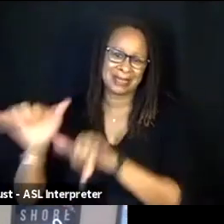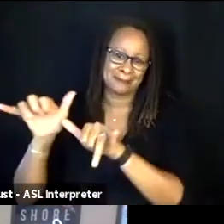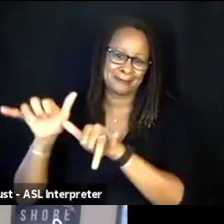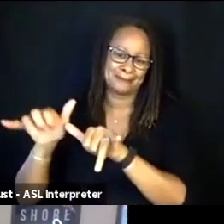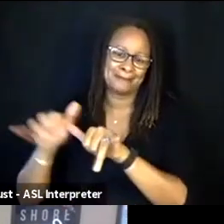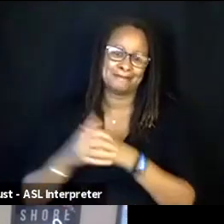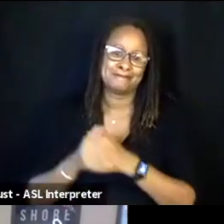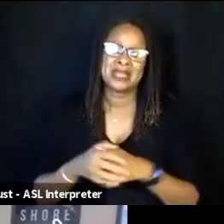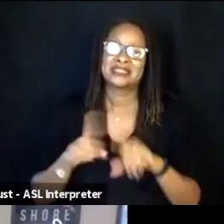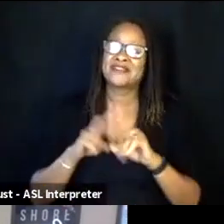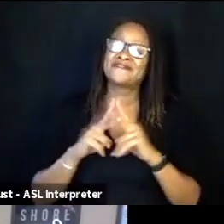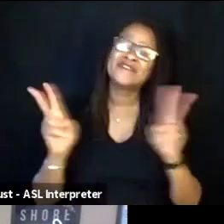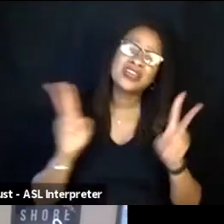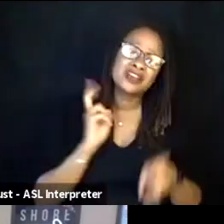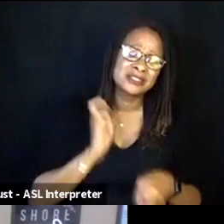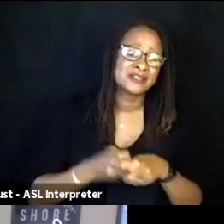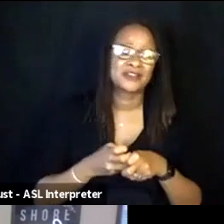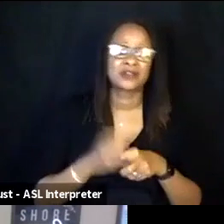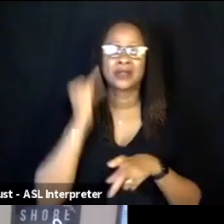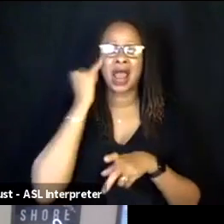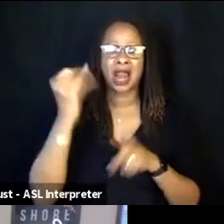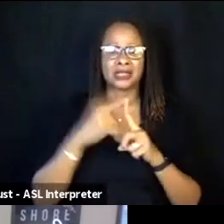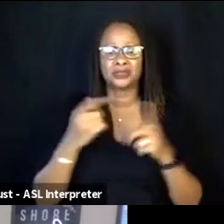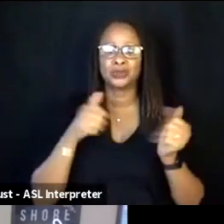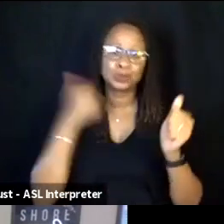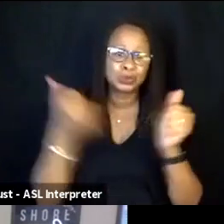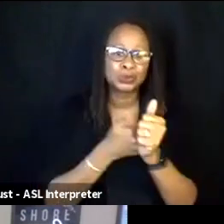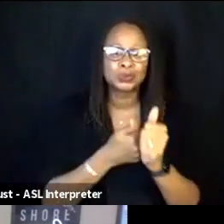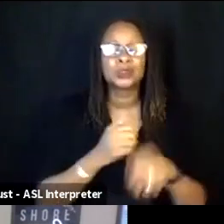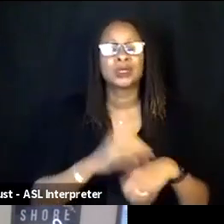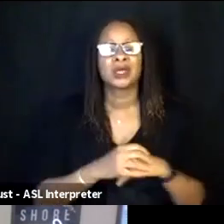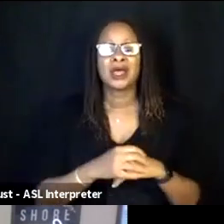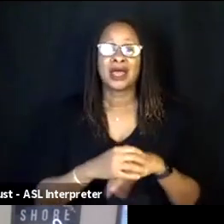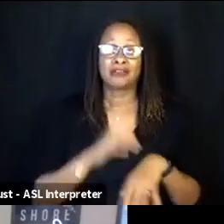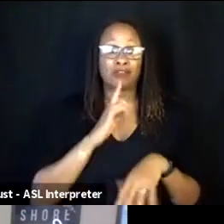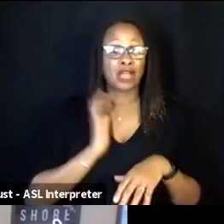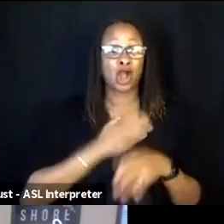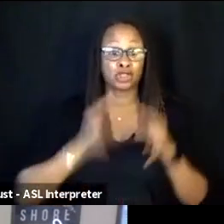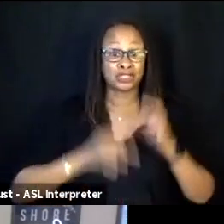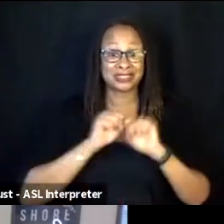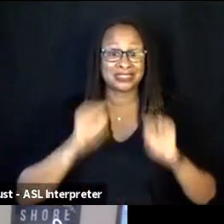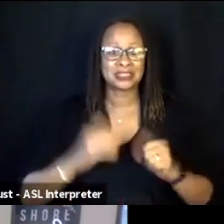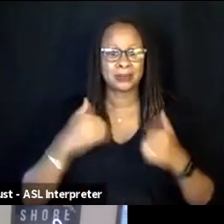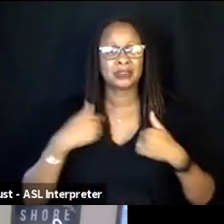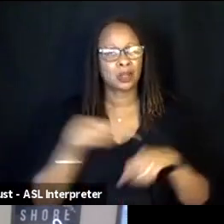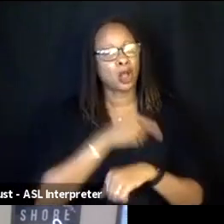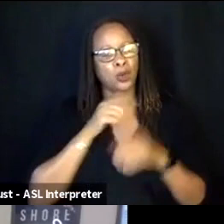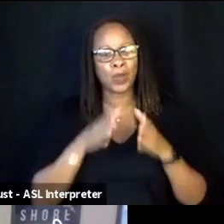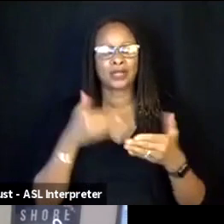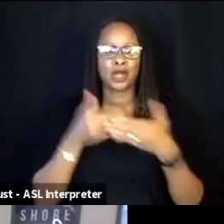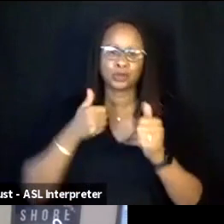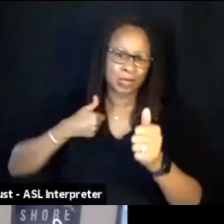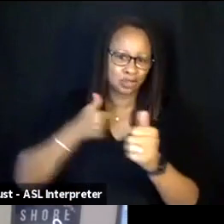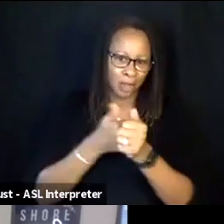it's been a very difficult idea to pursue, and certainly our justice system still has a long way to go to catch up to that,